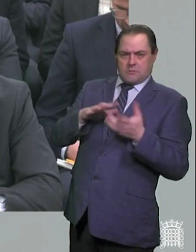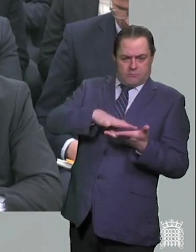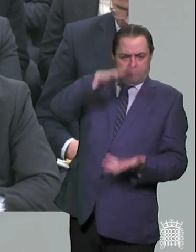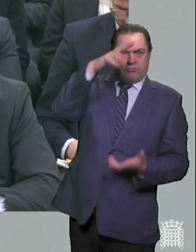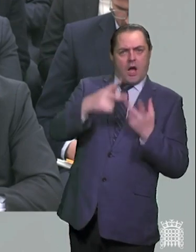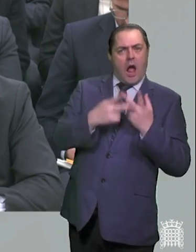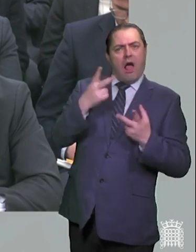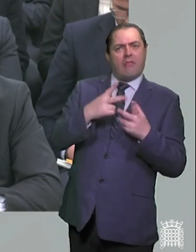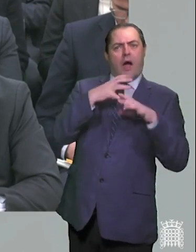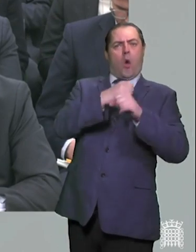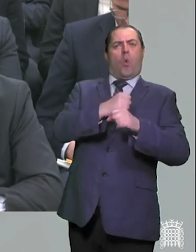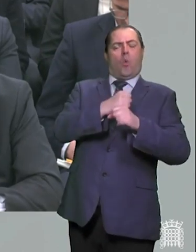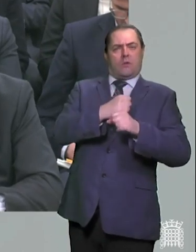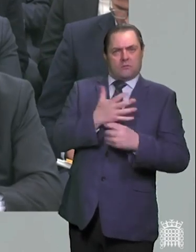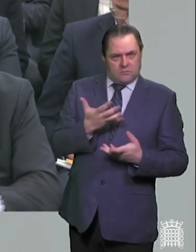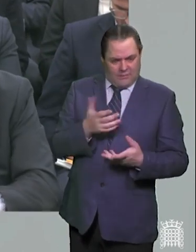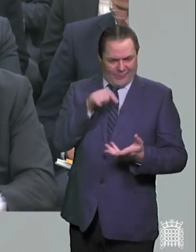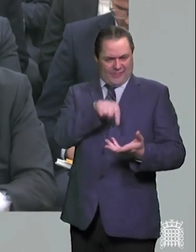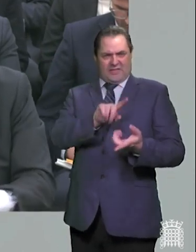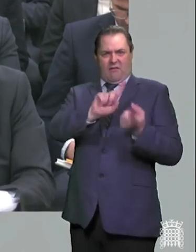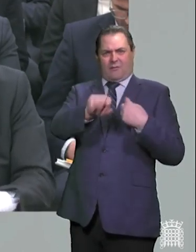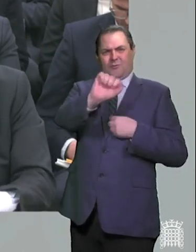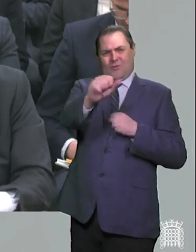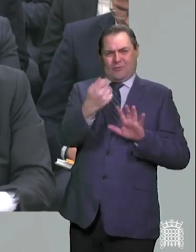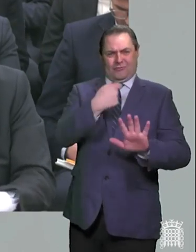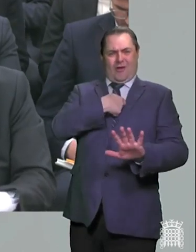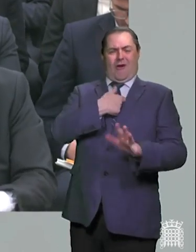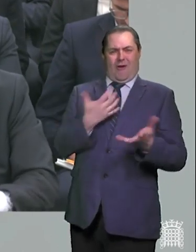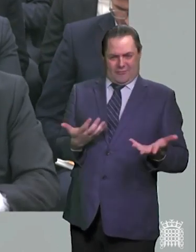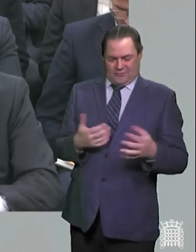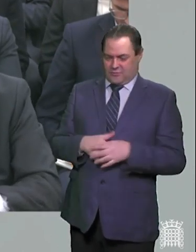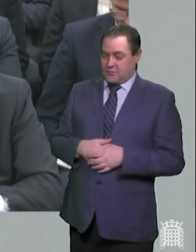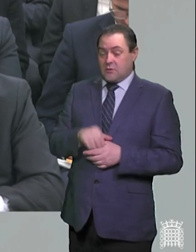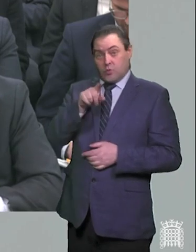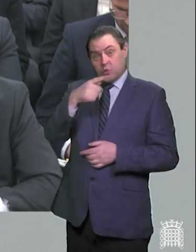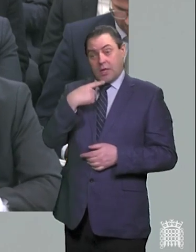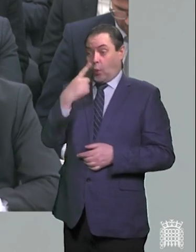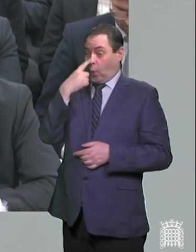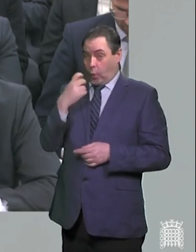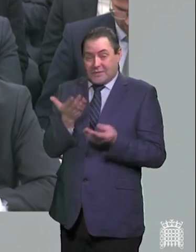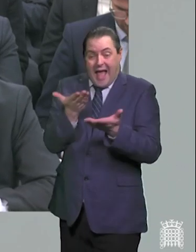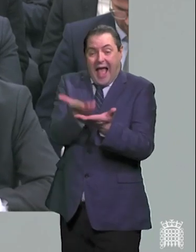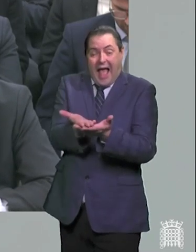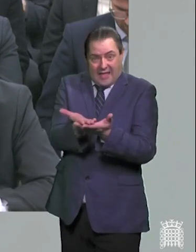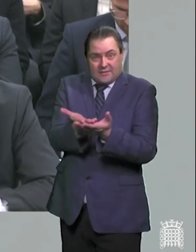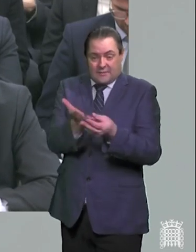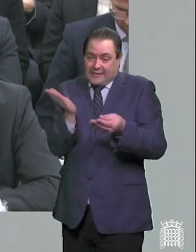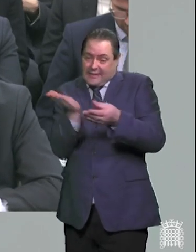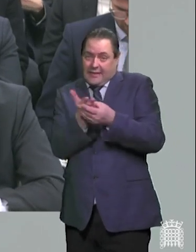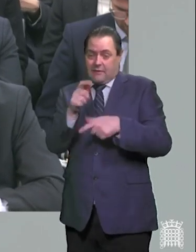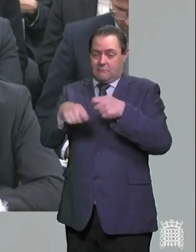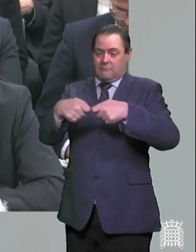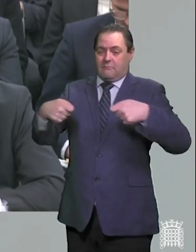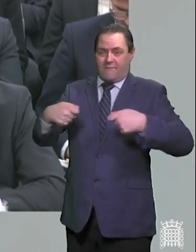the charges. And despite assurances that we would be permitted to add material that we rely on into the core bundle published